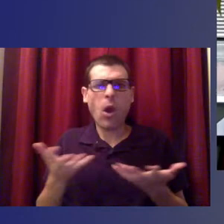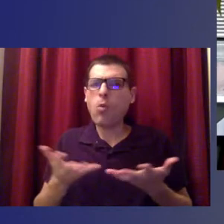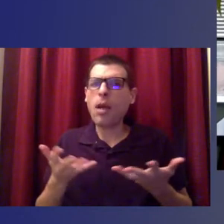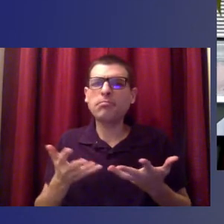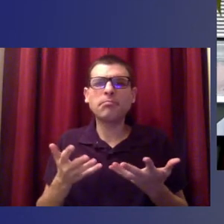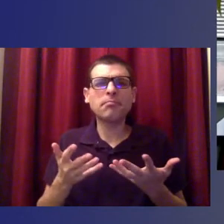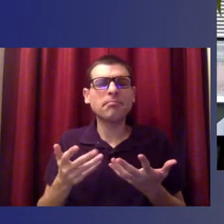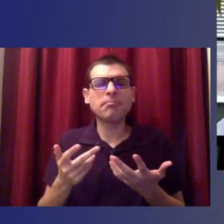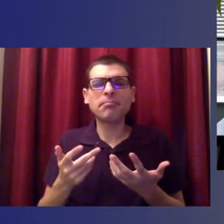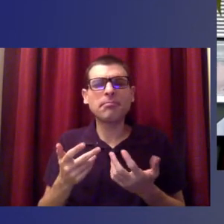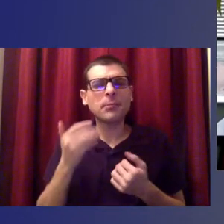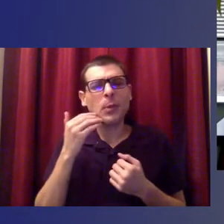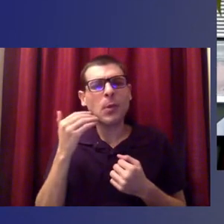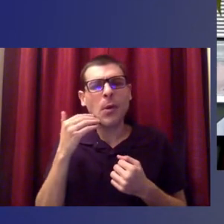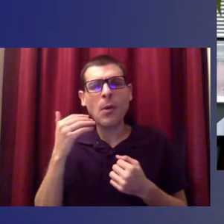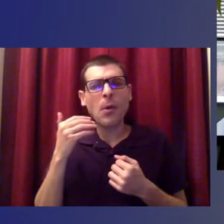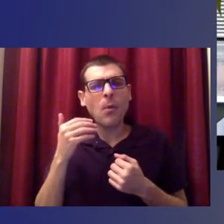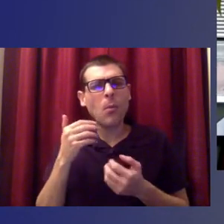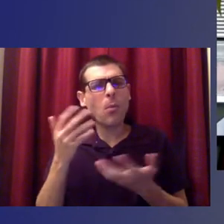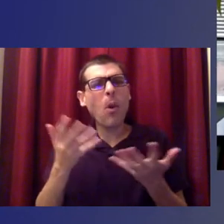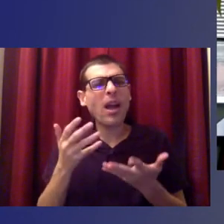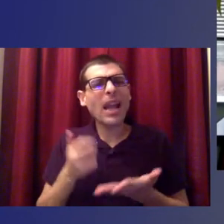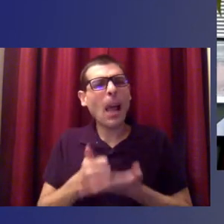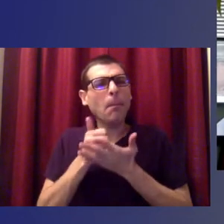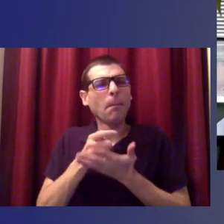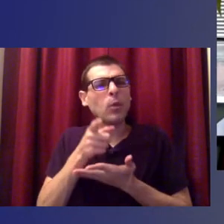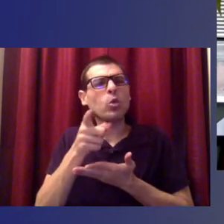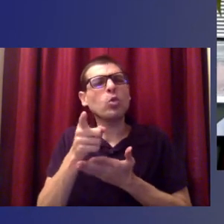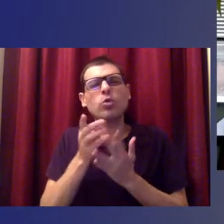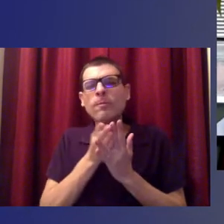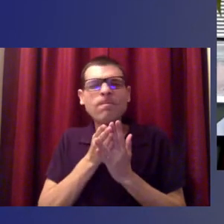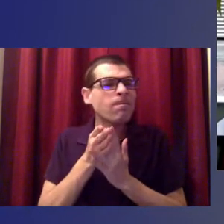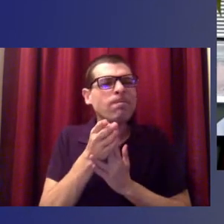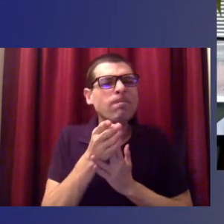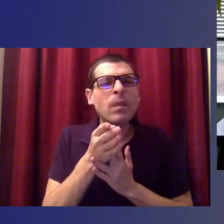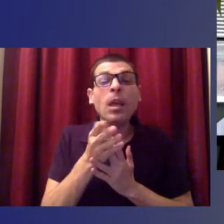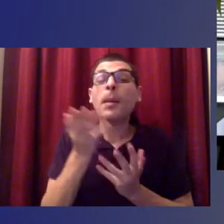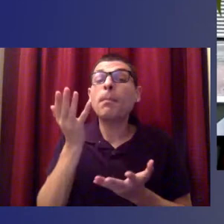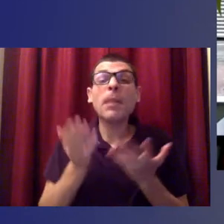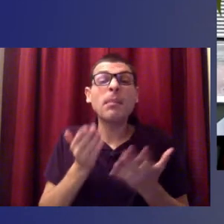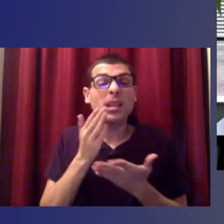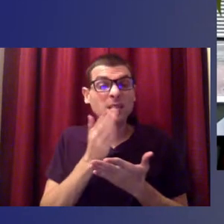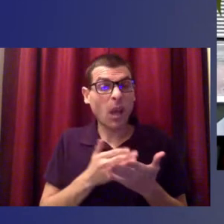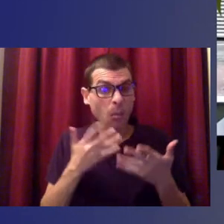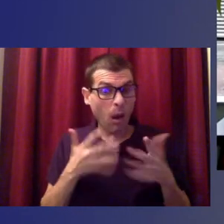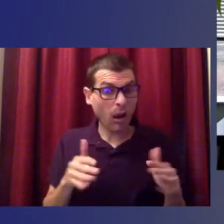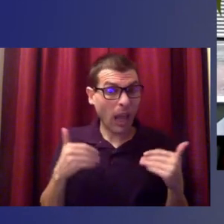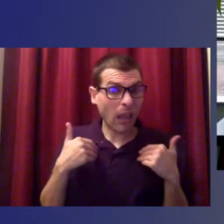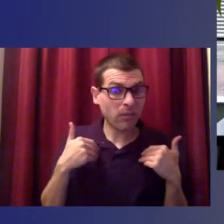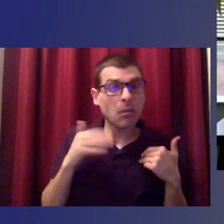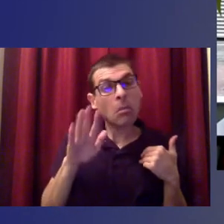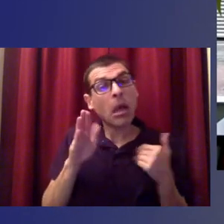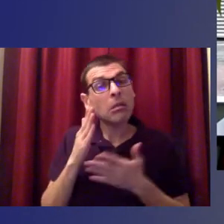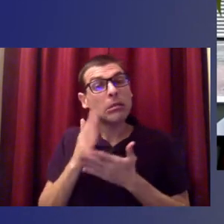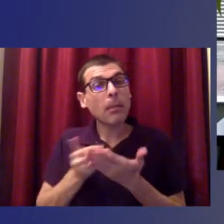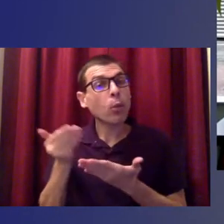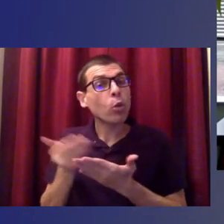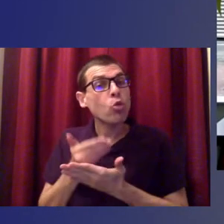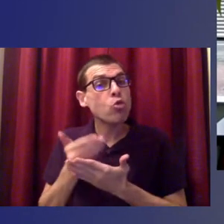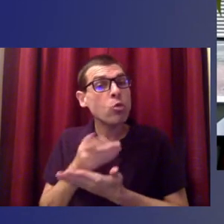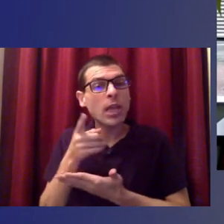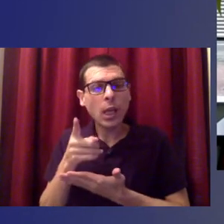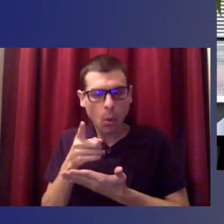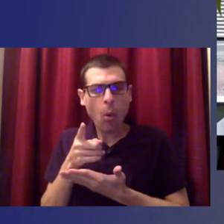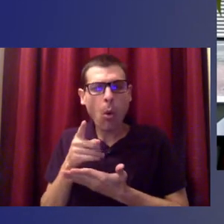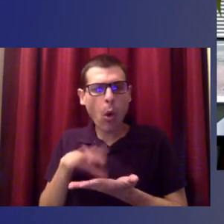in leading through this time? And then what are some new strengths that weren't there, but that you've realized you had to develop to lead